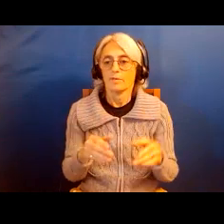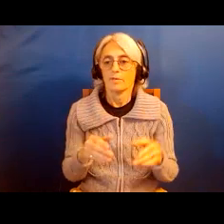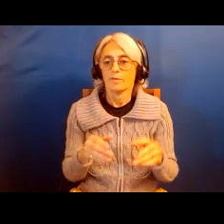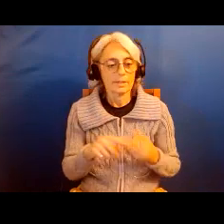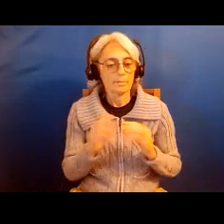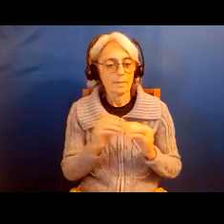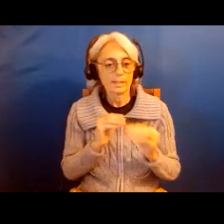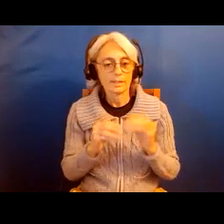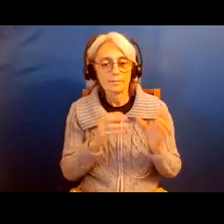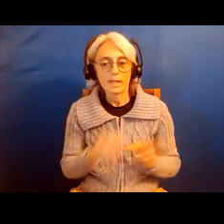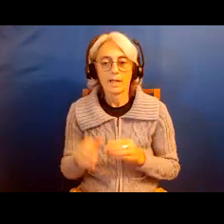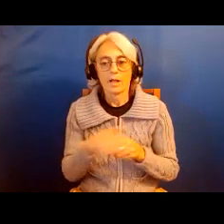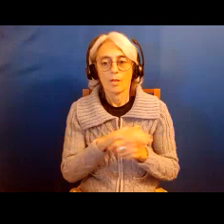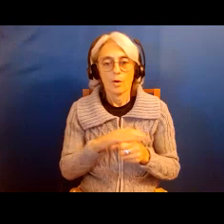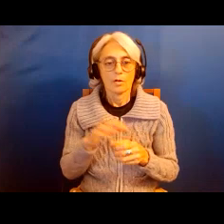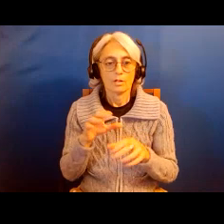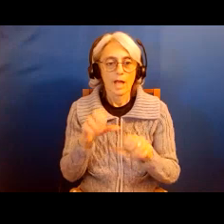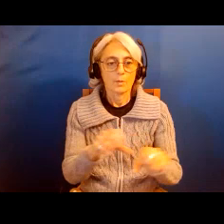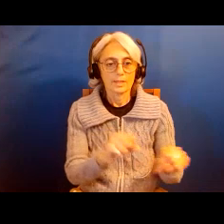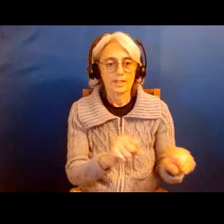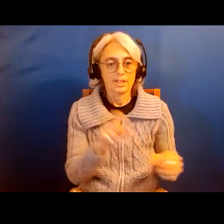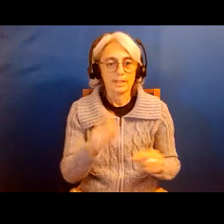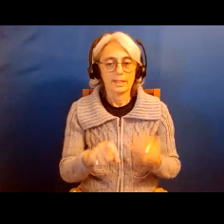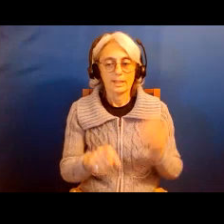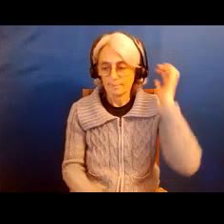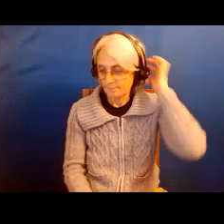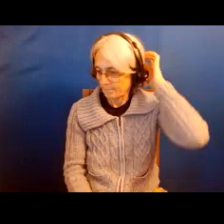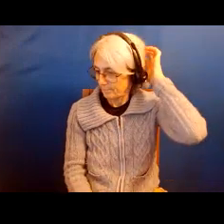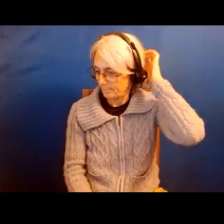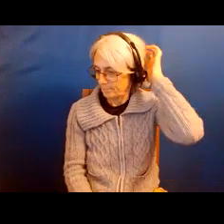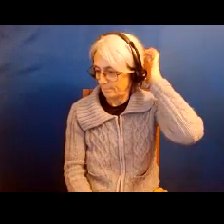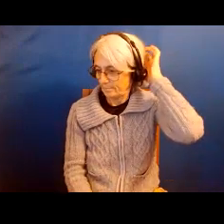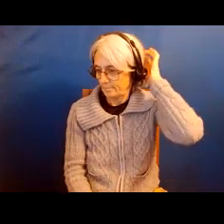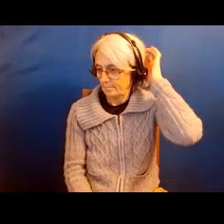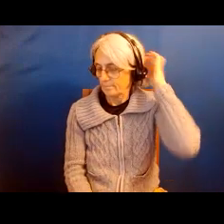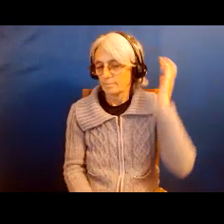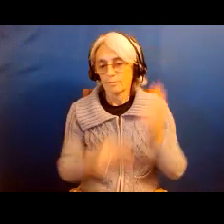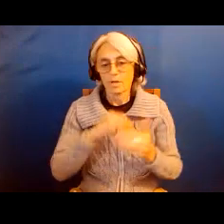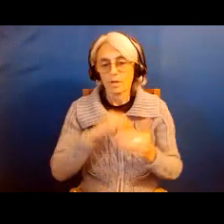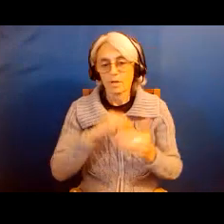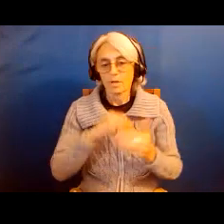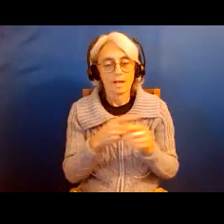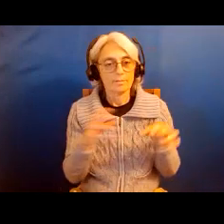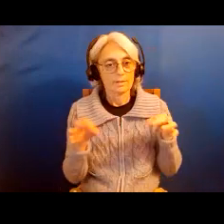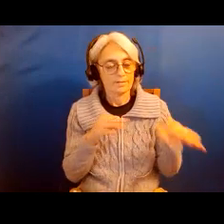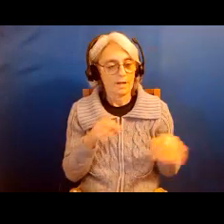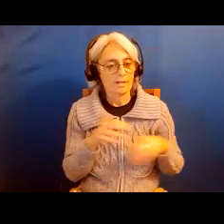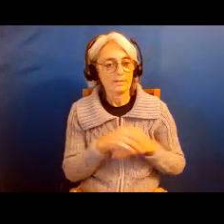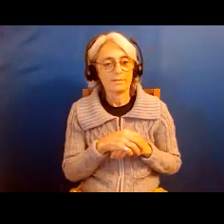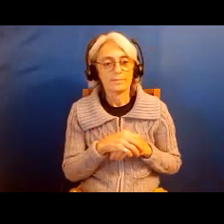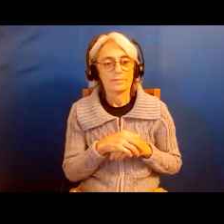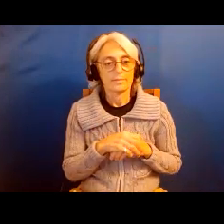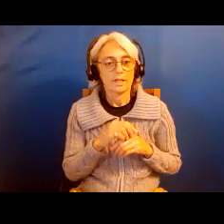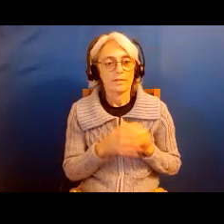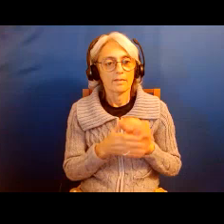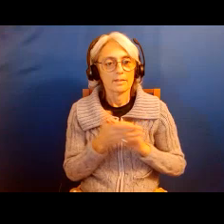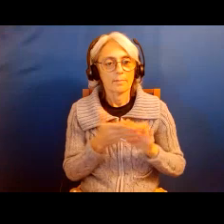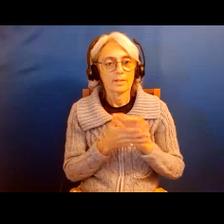and local acquisition needs. Eligible project types are defined in the Public Utilities Code and